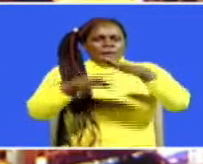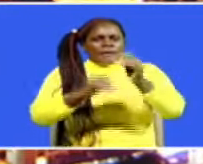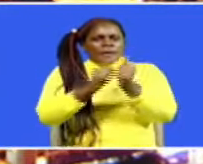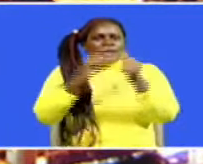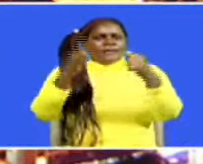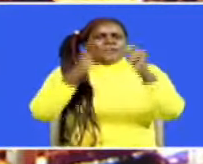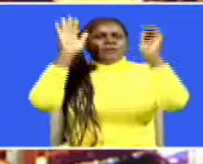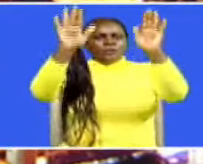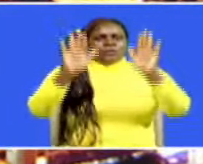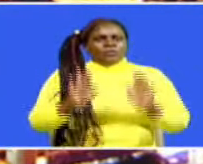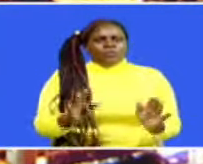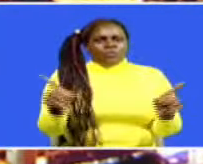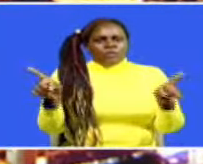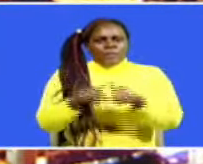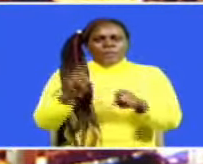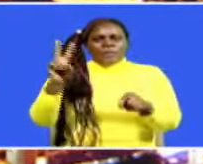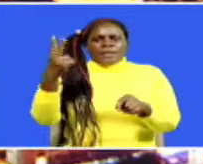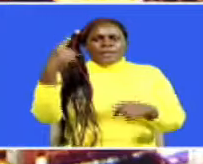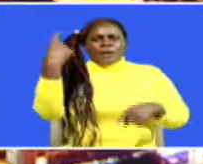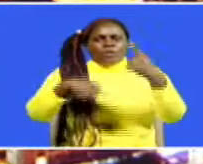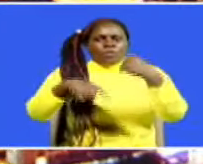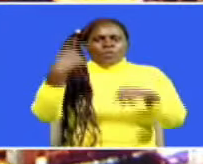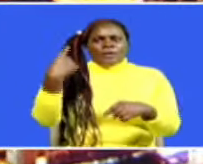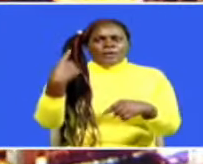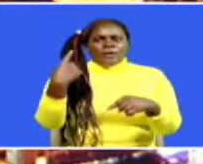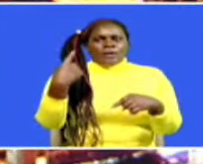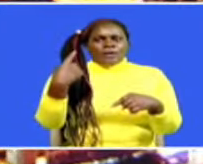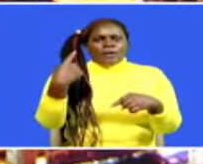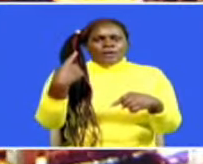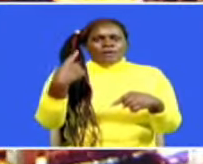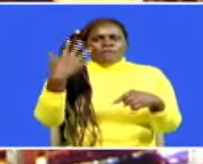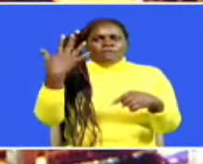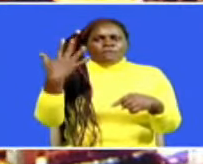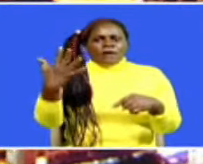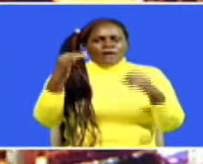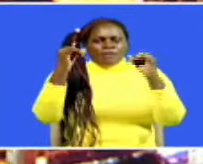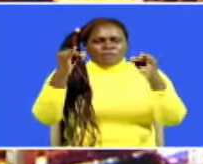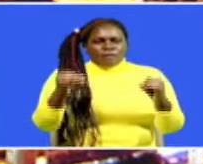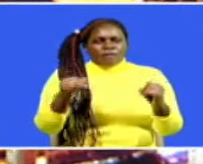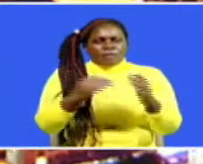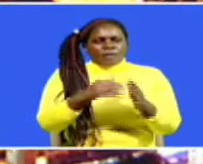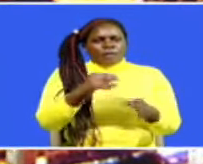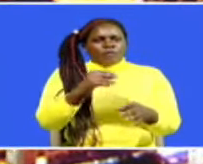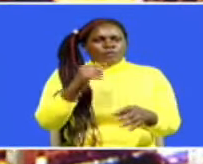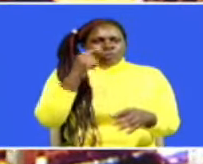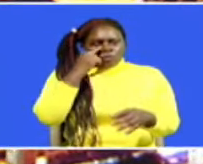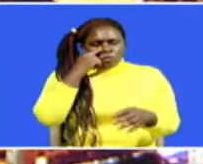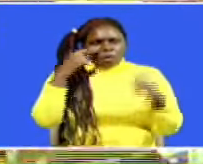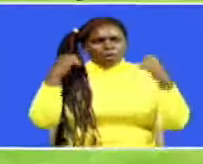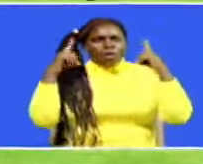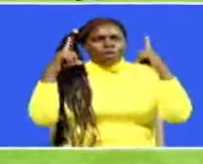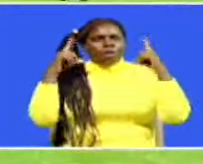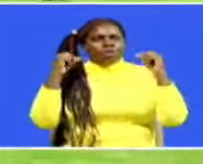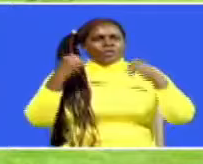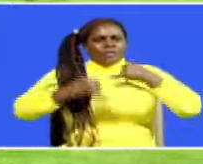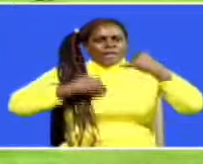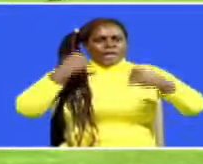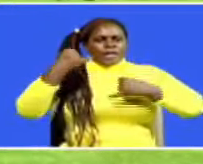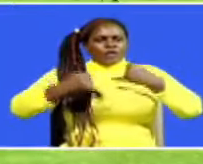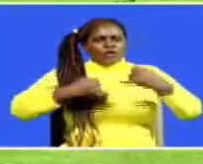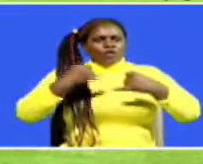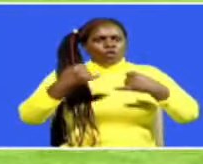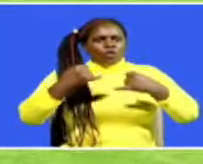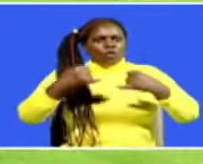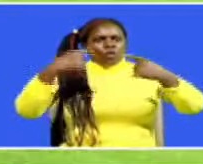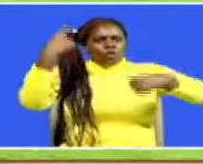in Kisumu. This is Kenya's second win after their opening 5-0 win over Sudan, and that means the hosts have enjoyed an unblemished